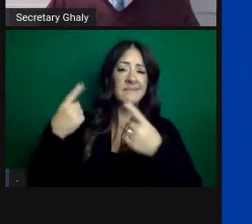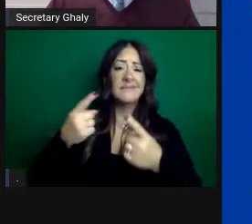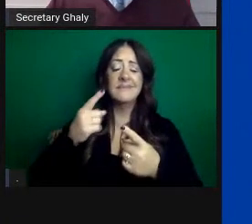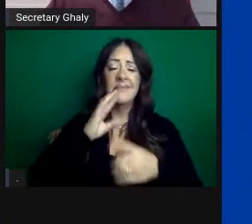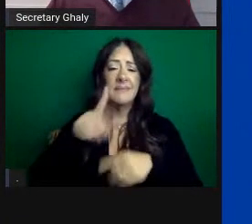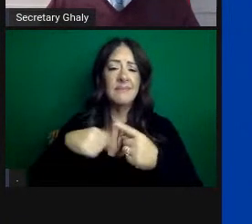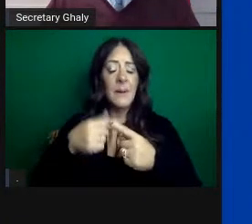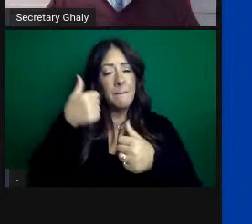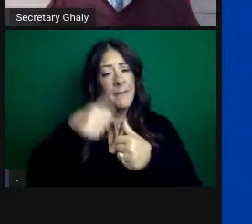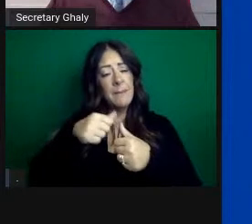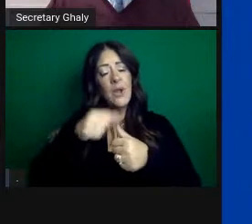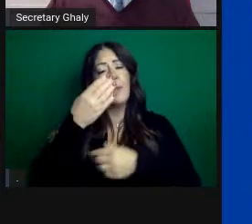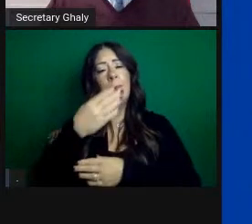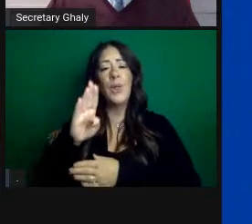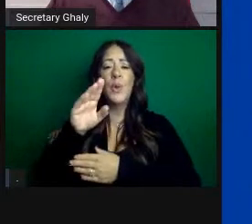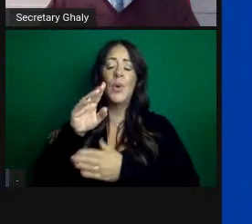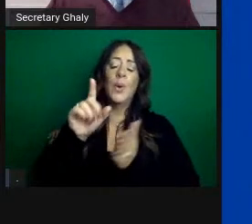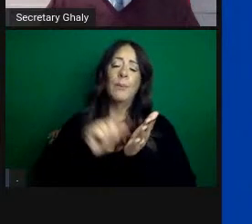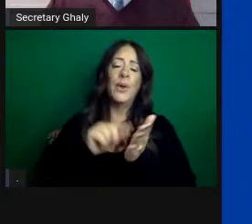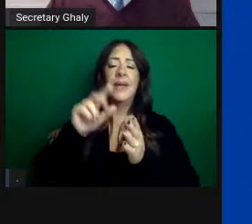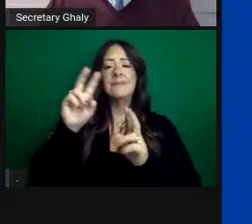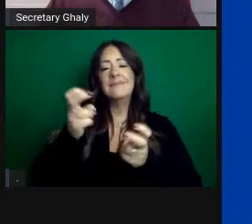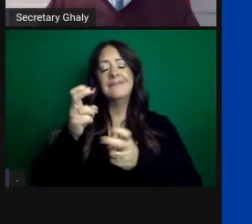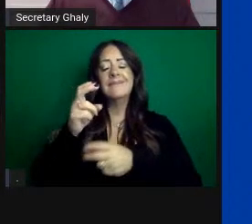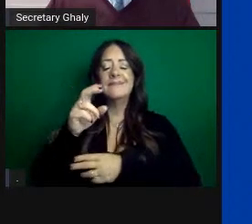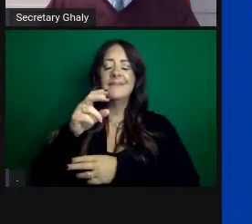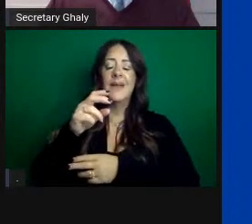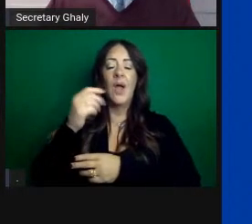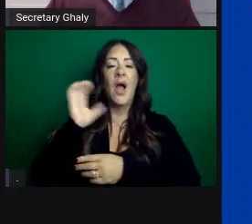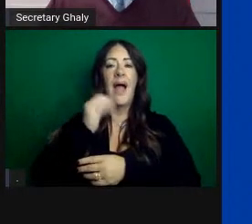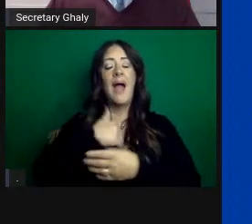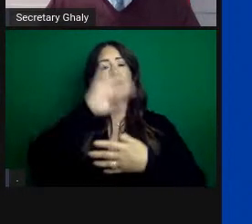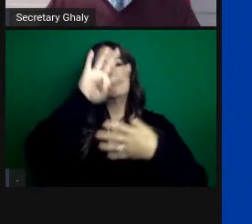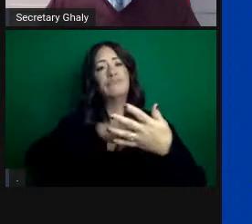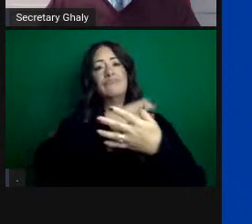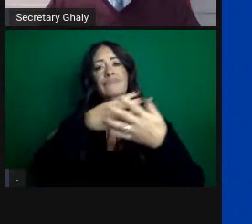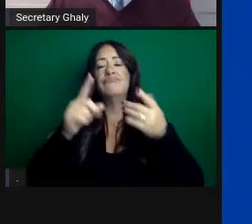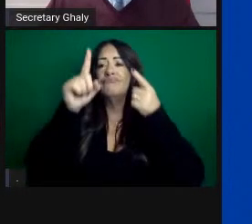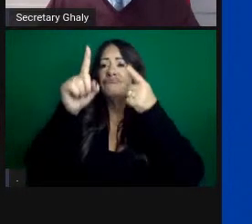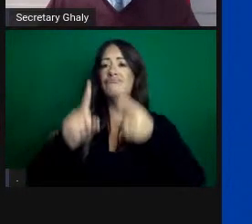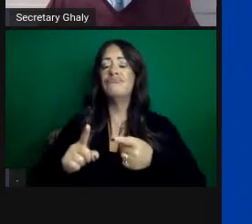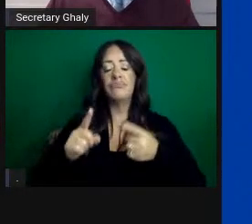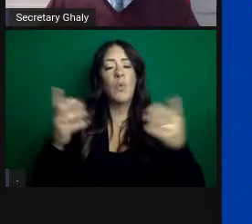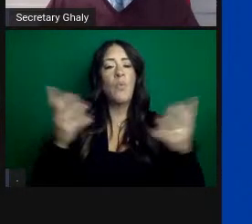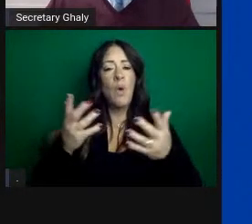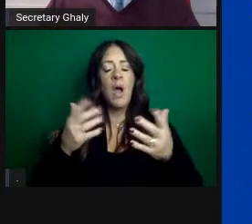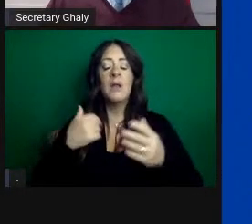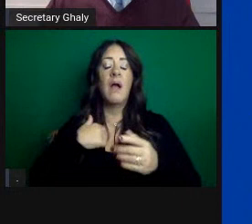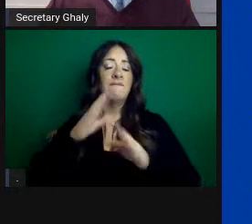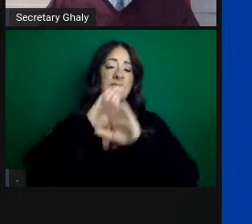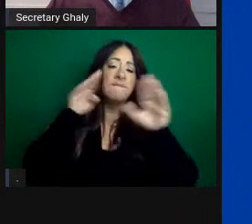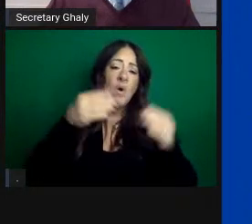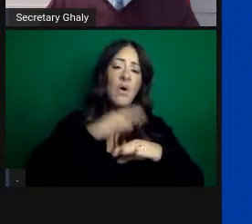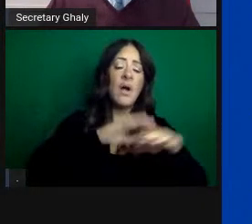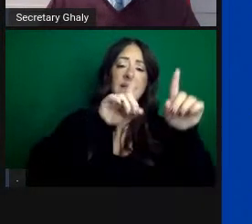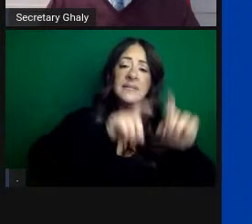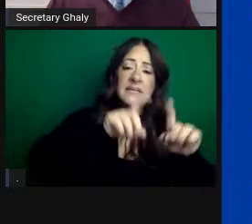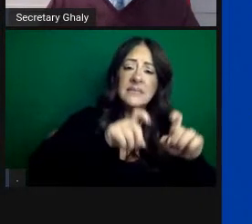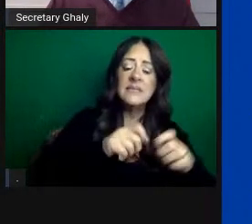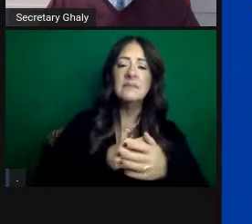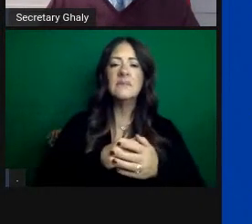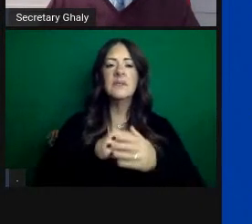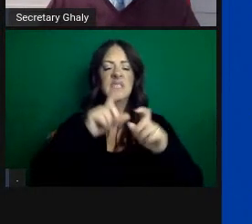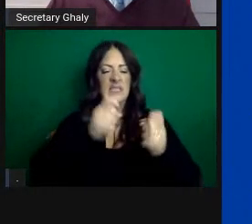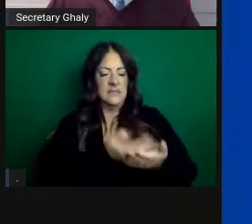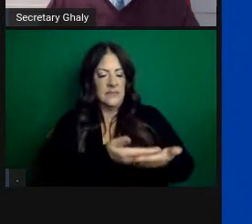You'll remember our health equity metric, something that we built around focusing our testing, not just our testing supplies,